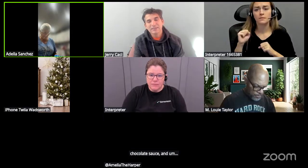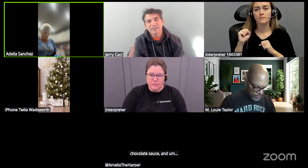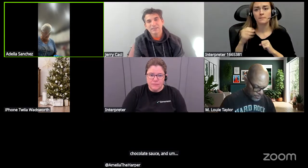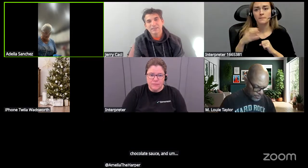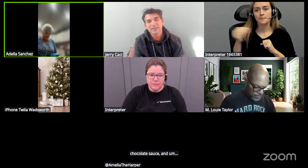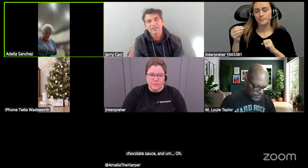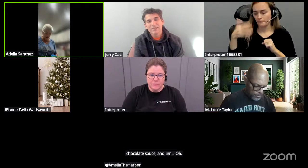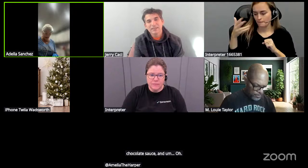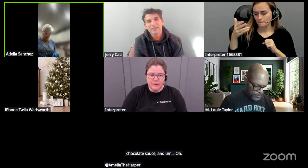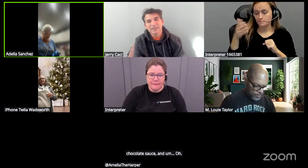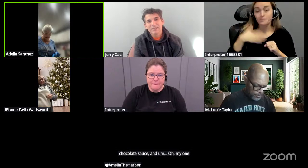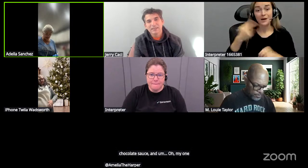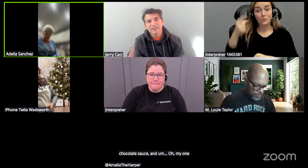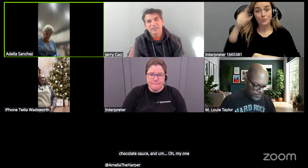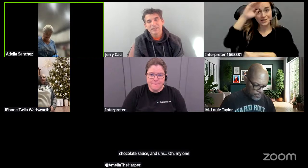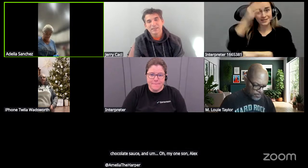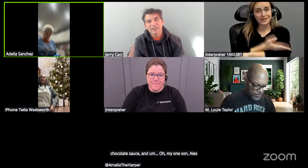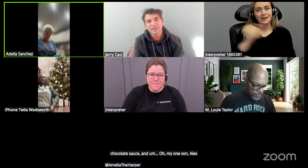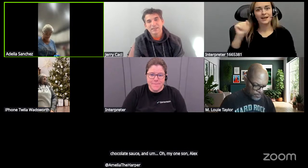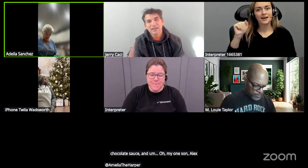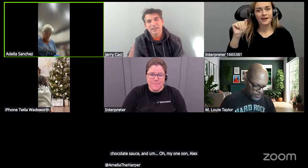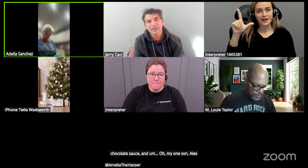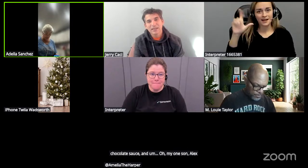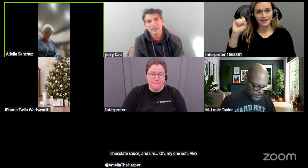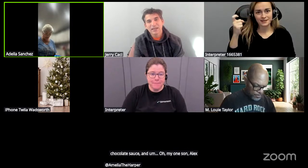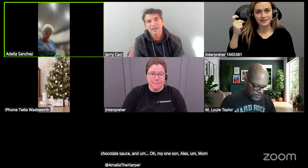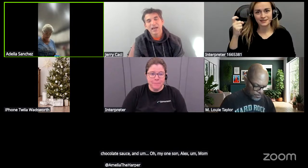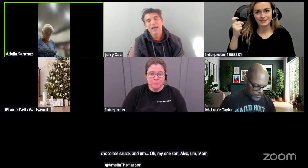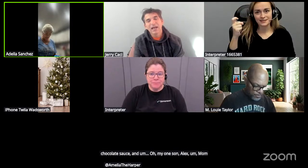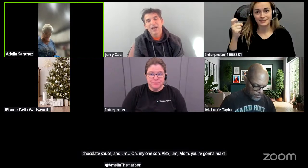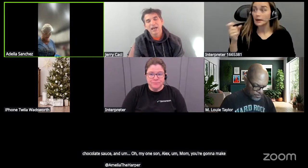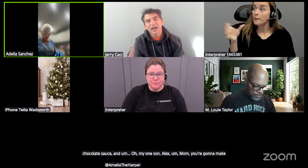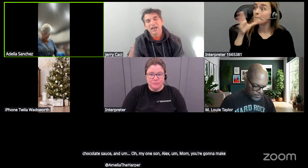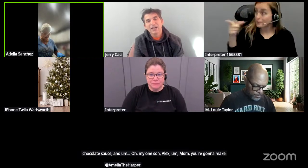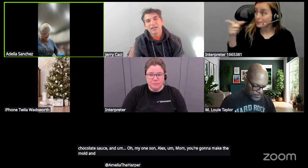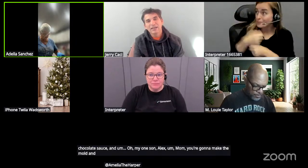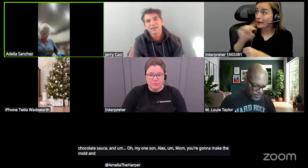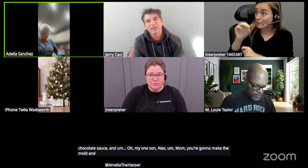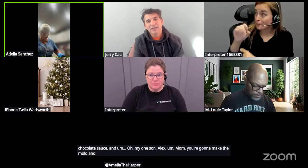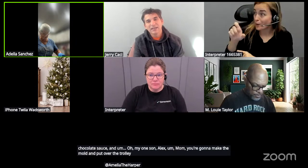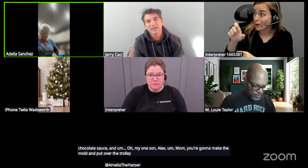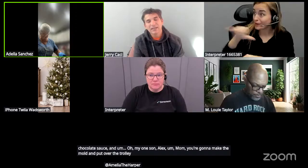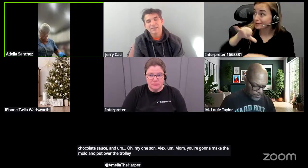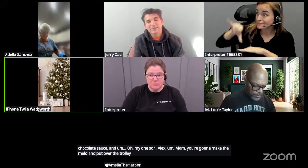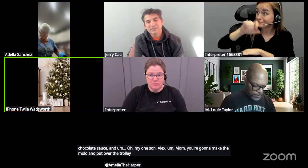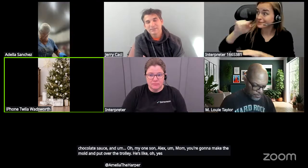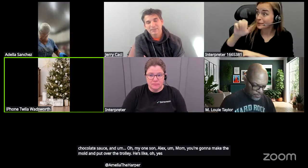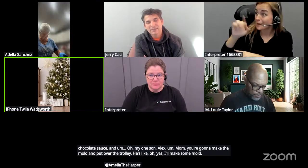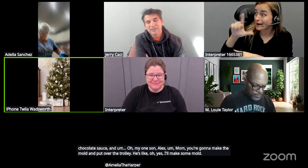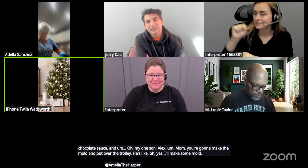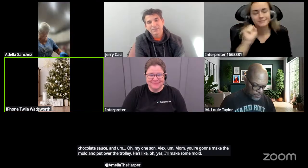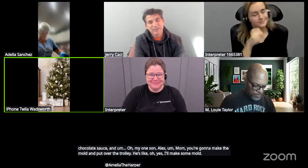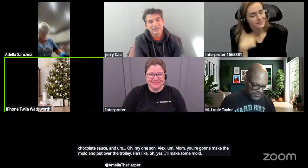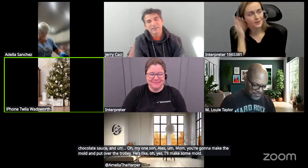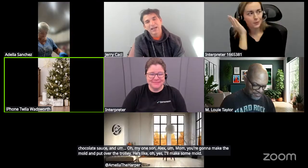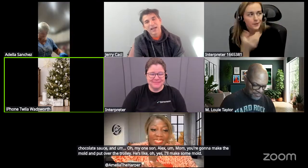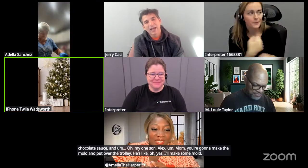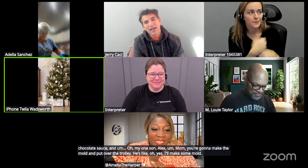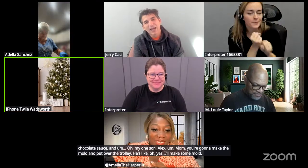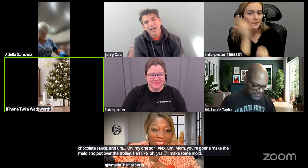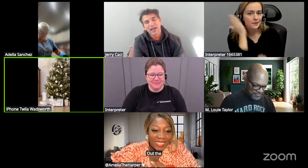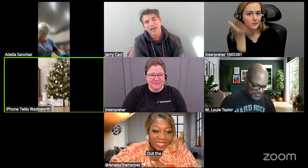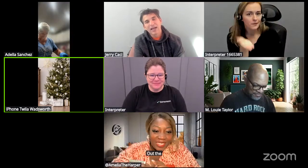oh, my one son, Alex, Mom, you're gonna make the mole and put over the tamales. And I go, yes, I'll make some. I'll put over the